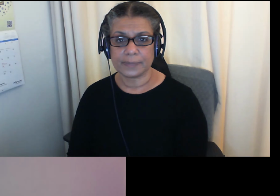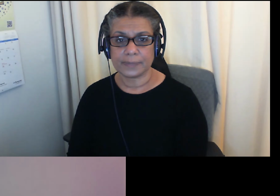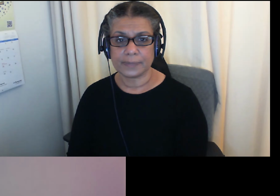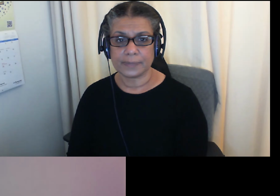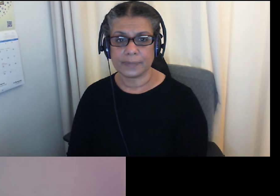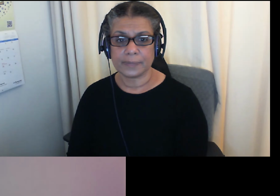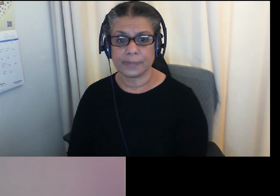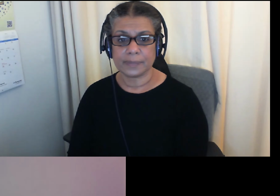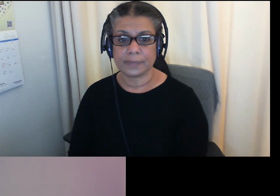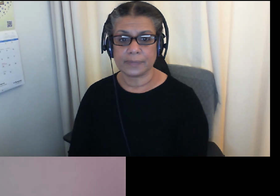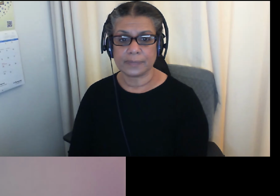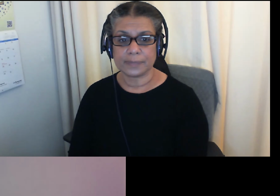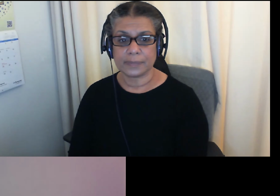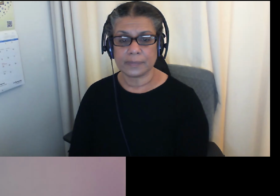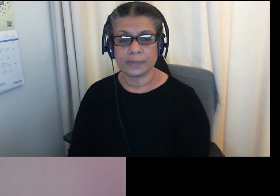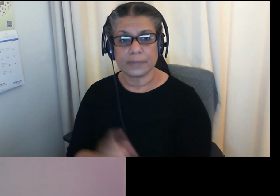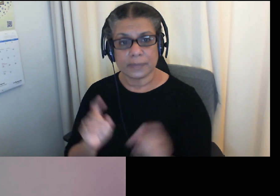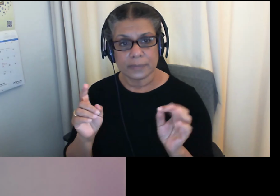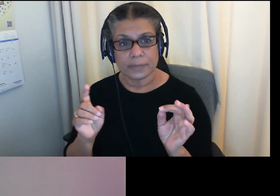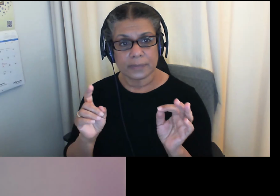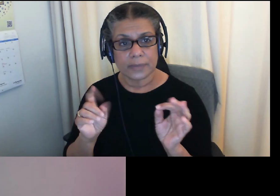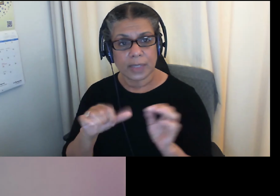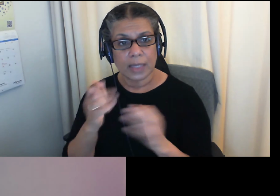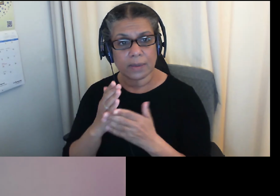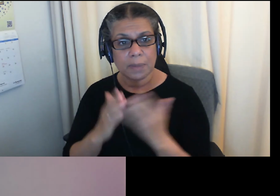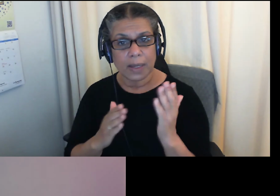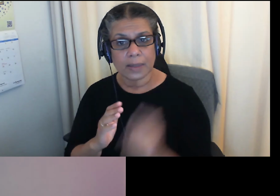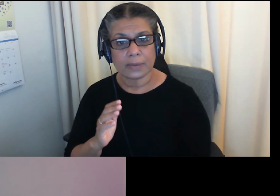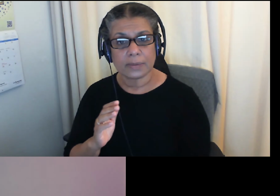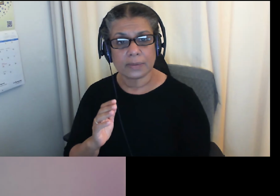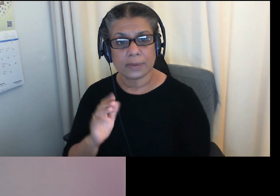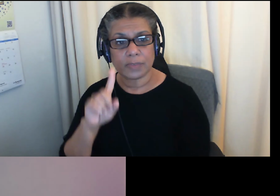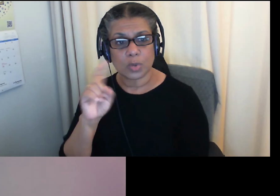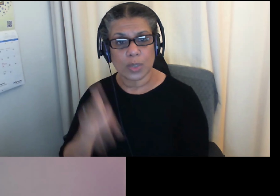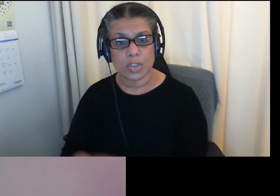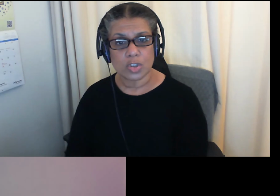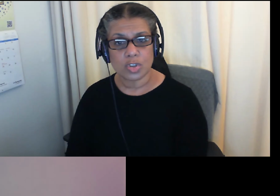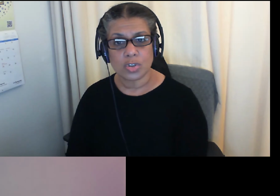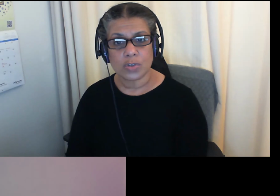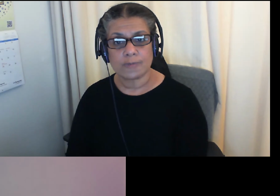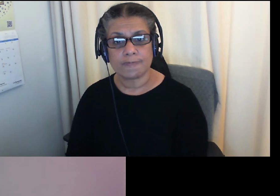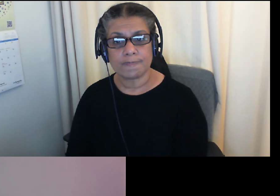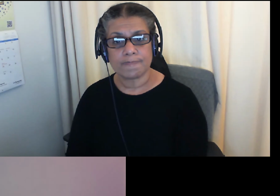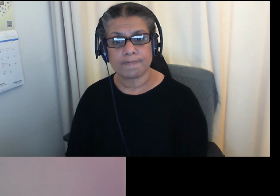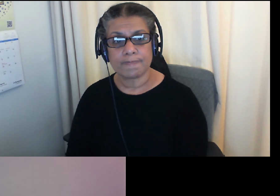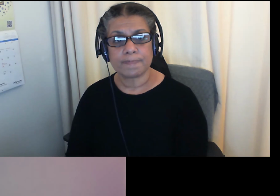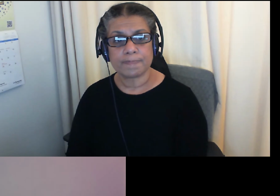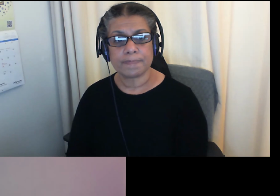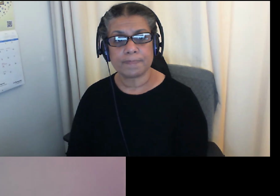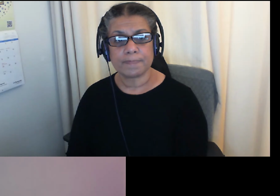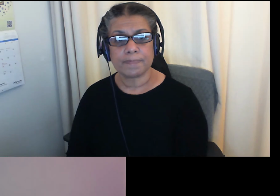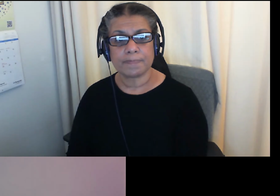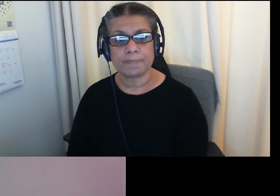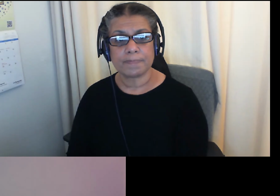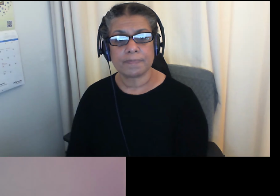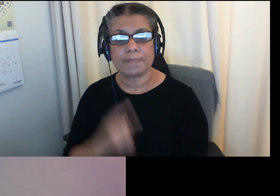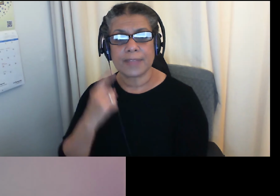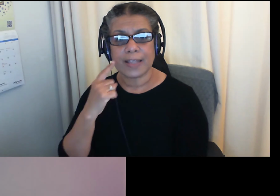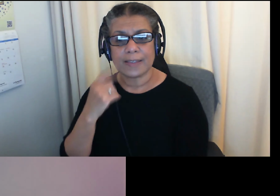Was there a third part to that question, Bettina? Yeah, I think most of the parts together, I think I got them